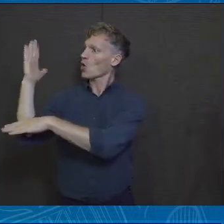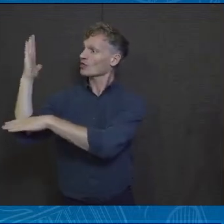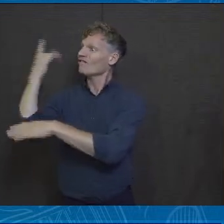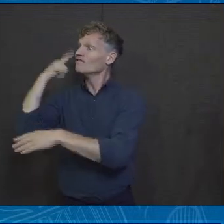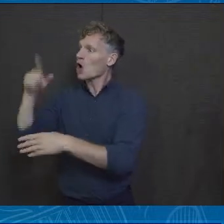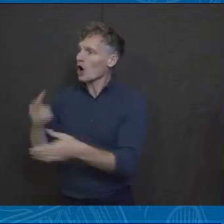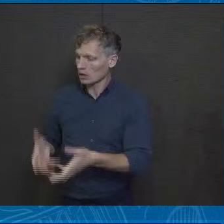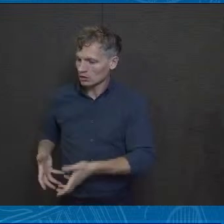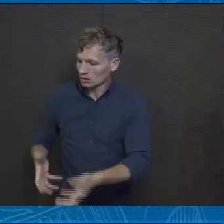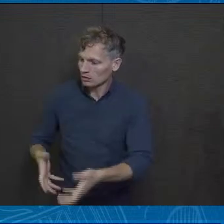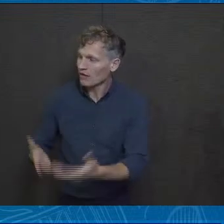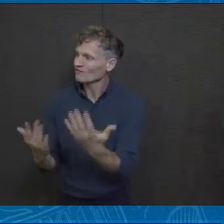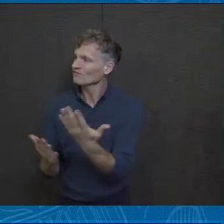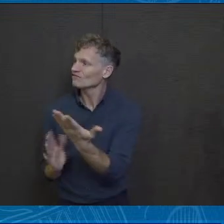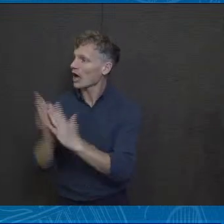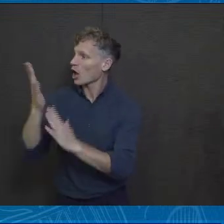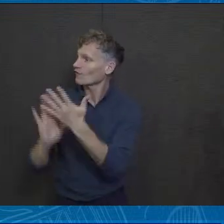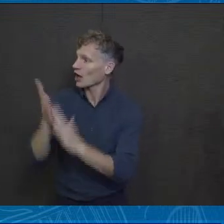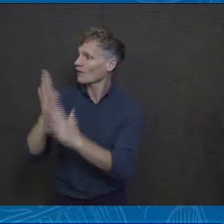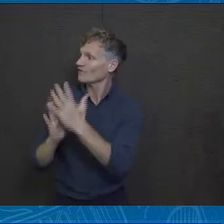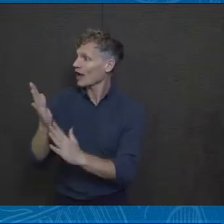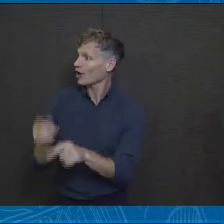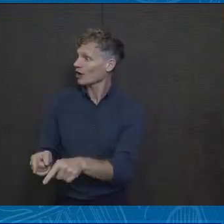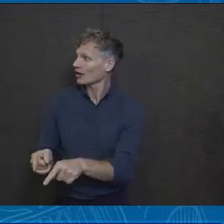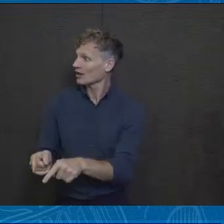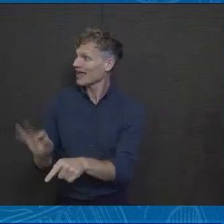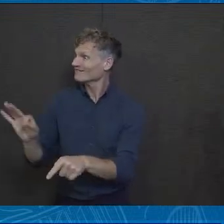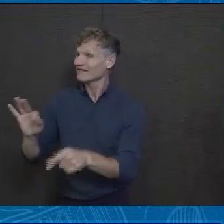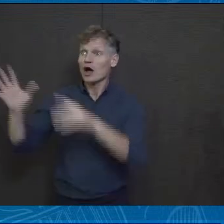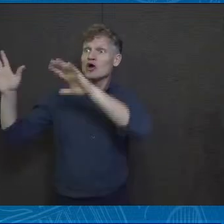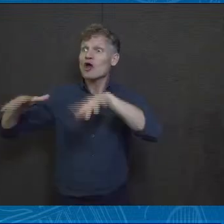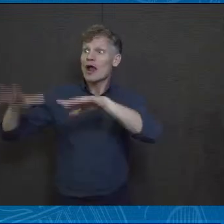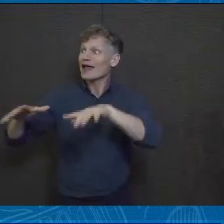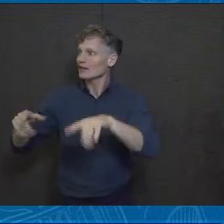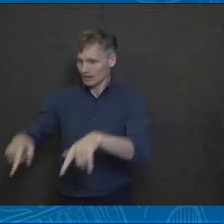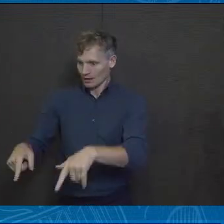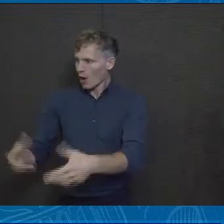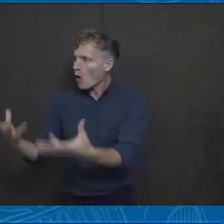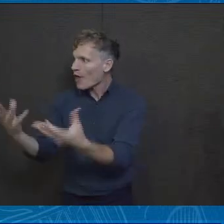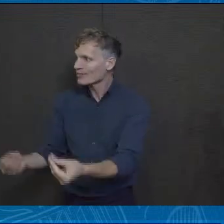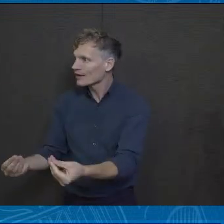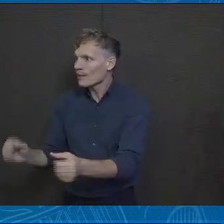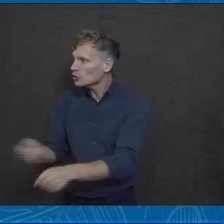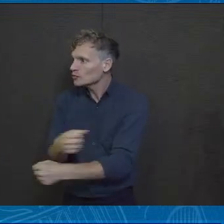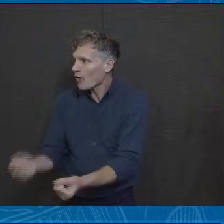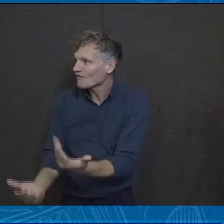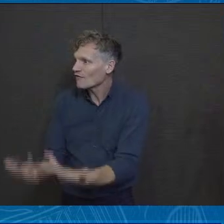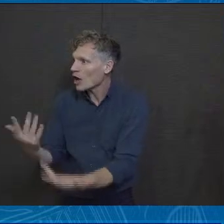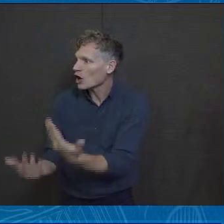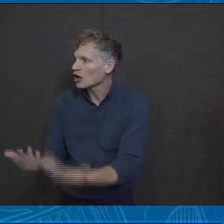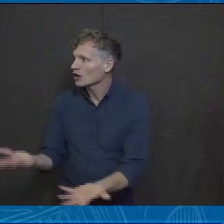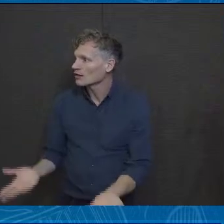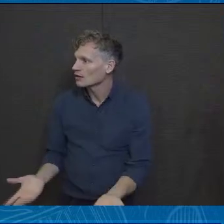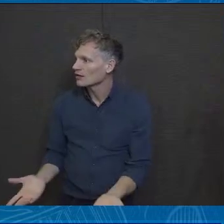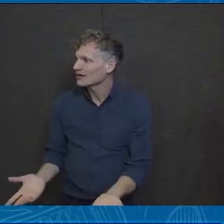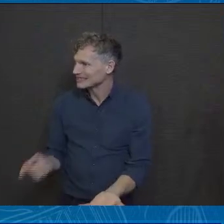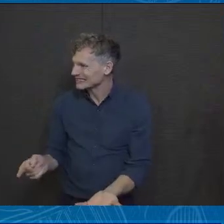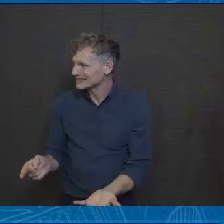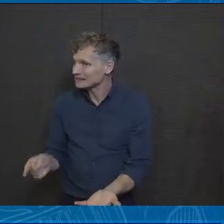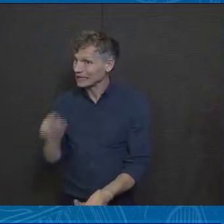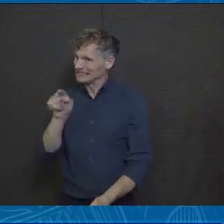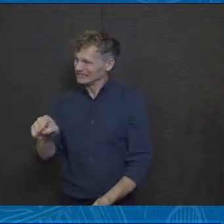days. It was telling her about the actions. What is it that she needs to do to prep for that? So simple messaging like